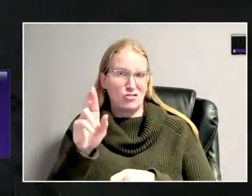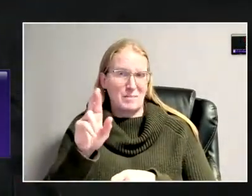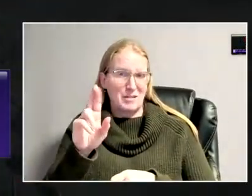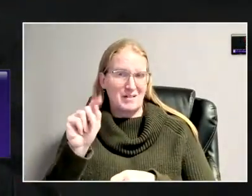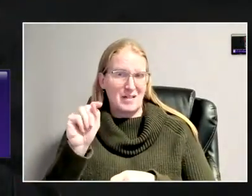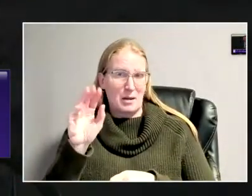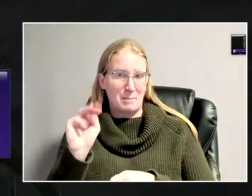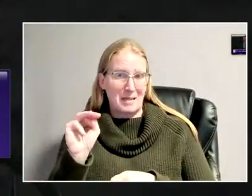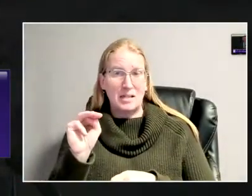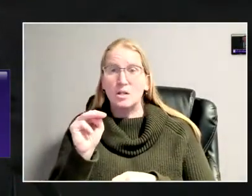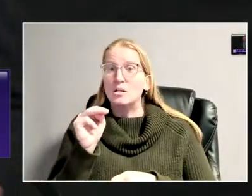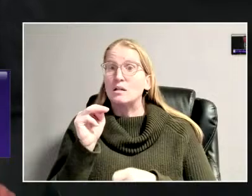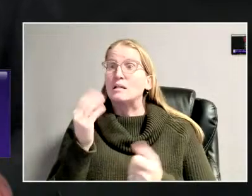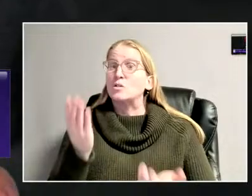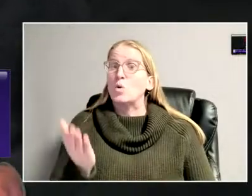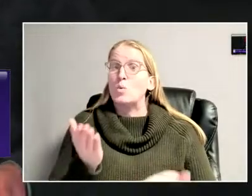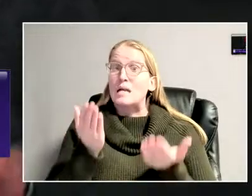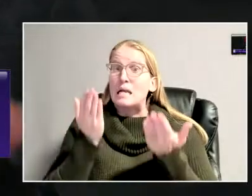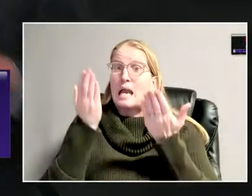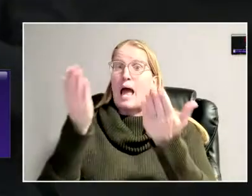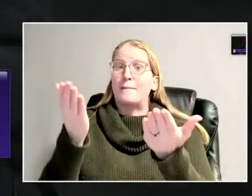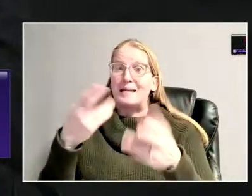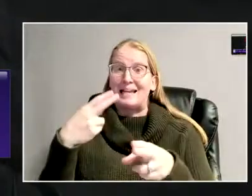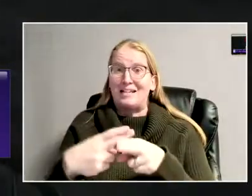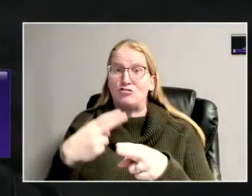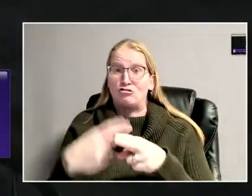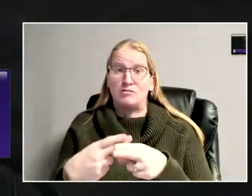there nominations Mr